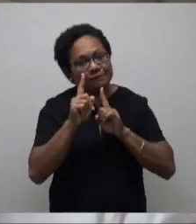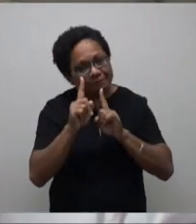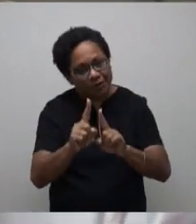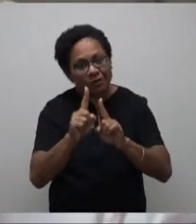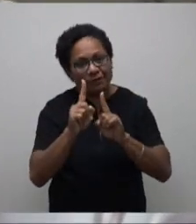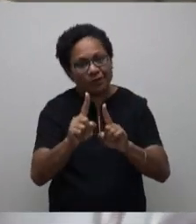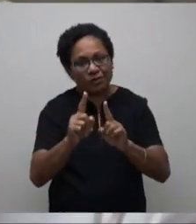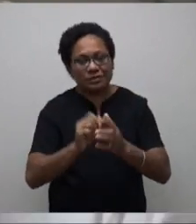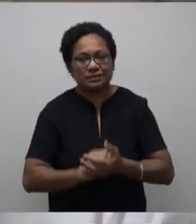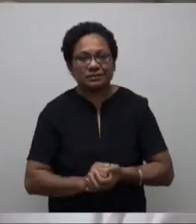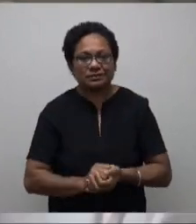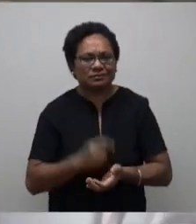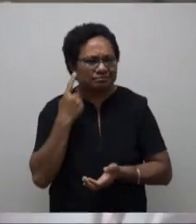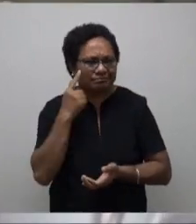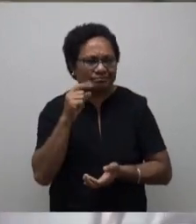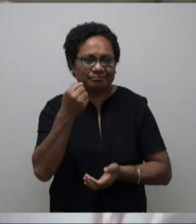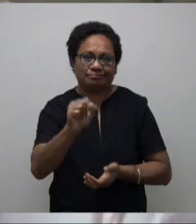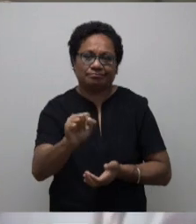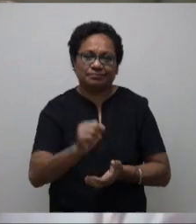I also want to be clear.